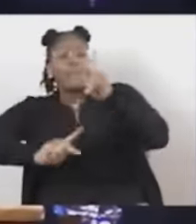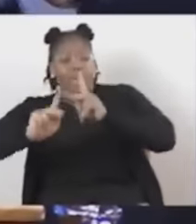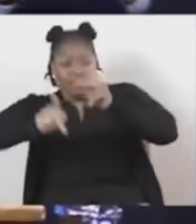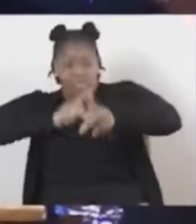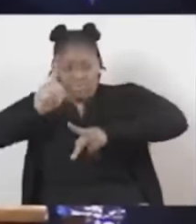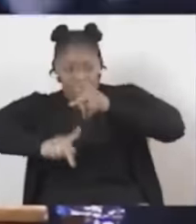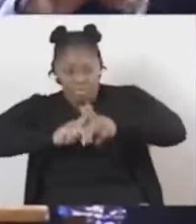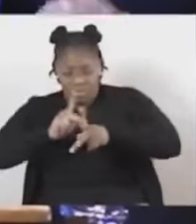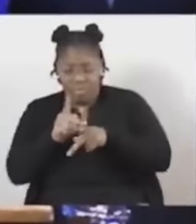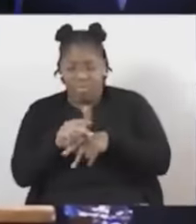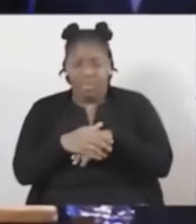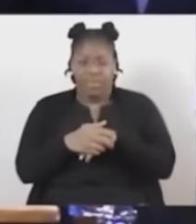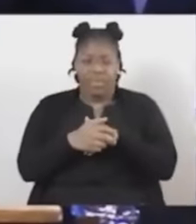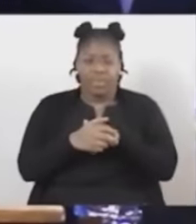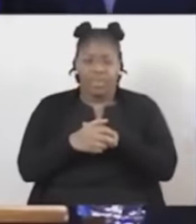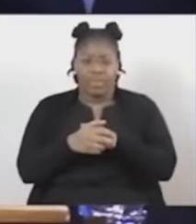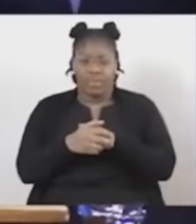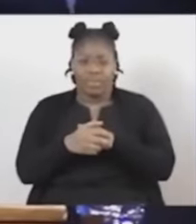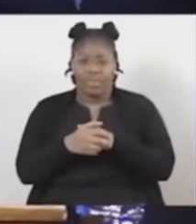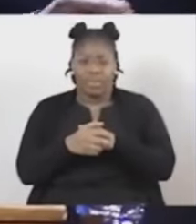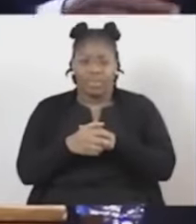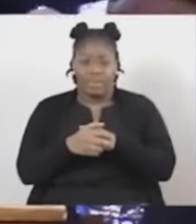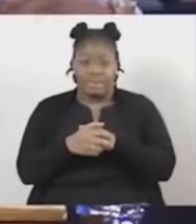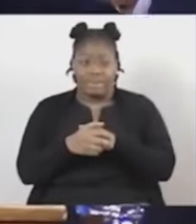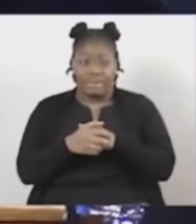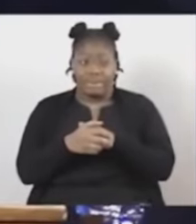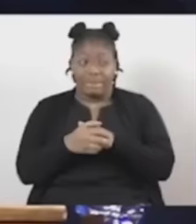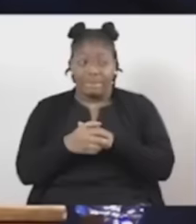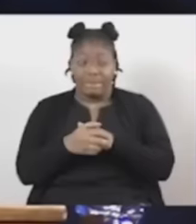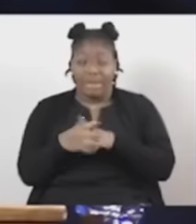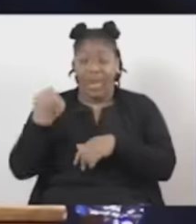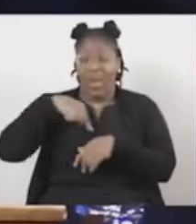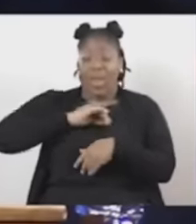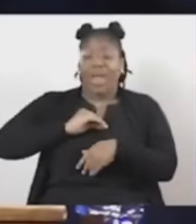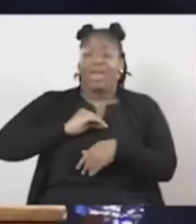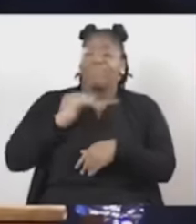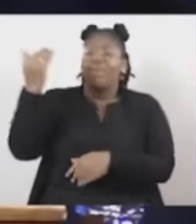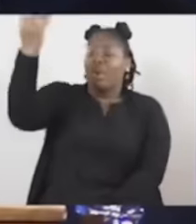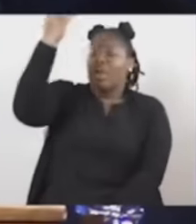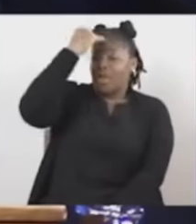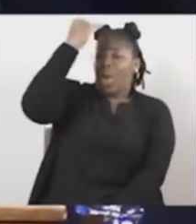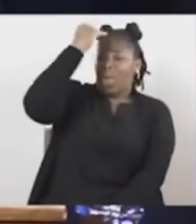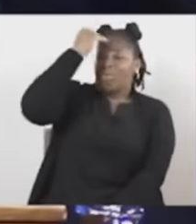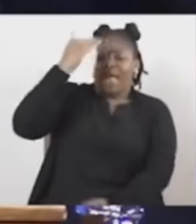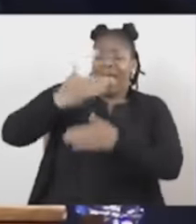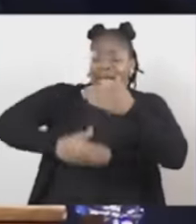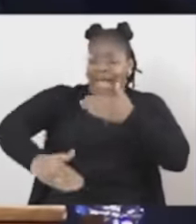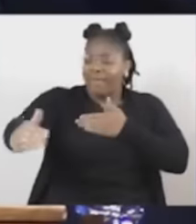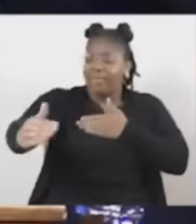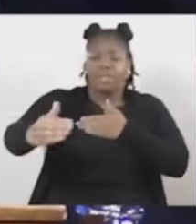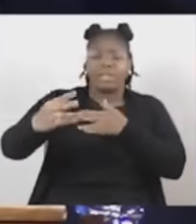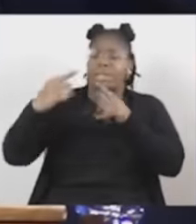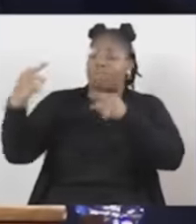it. And we're so confident that you're gonna pass through this season that we